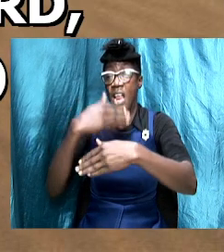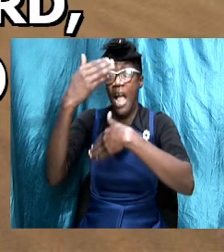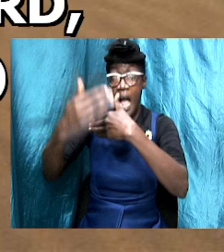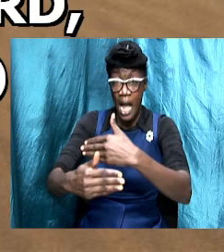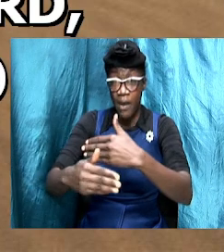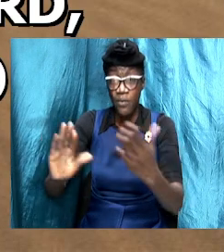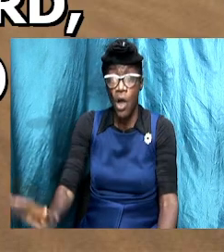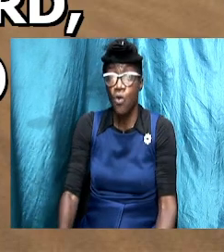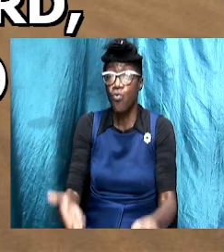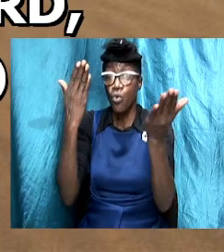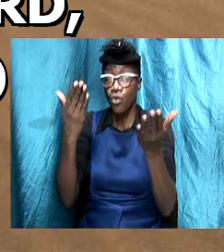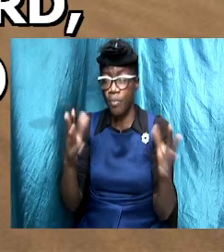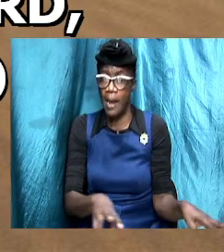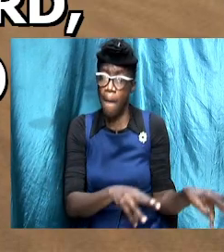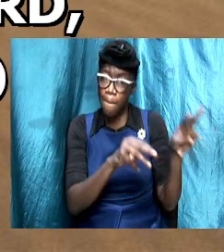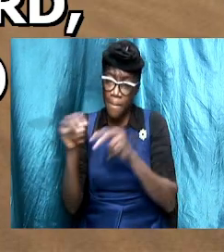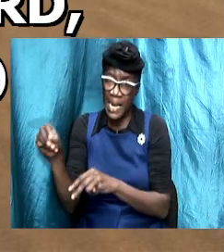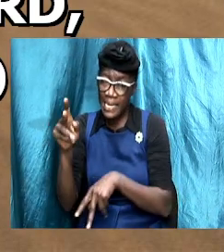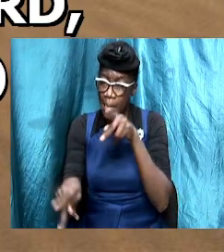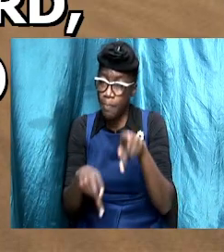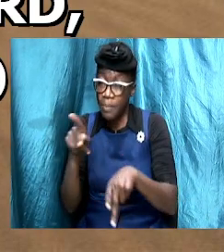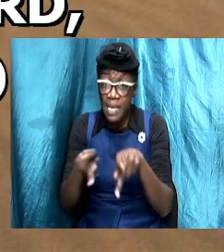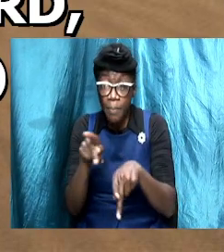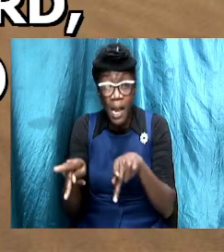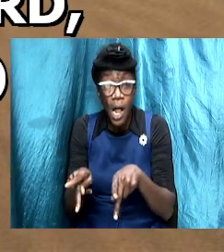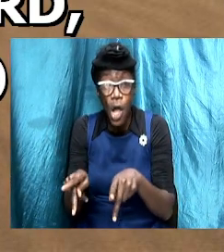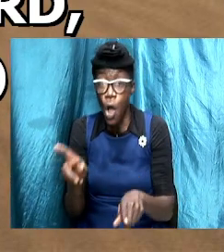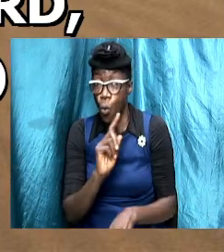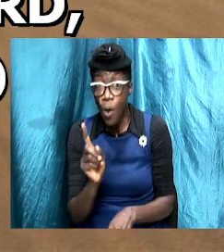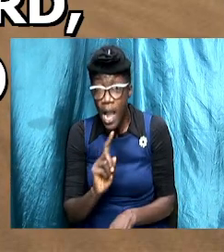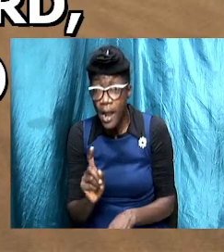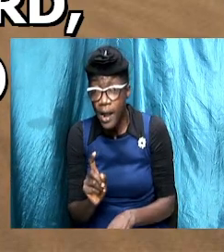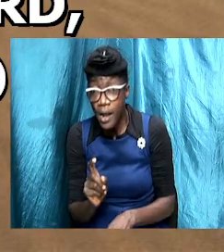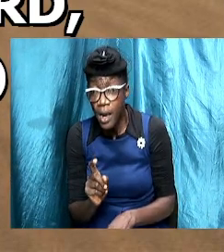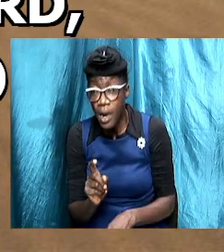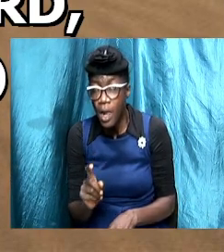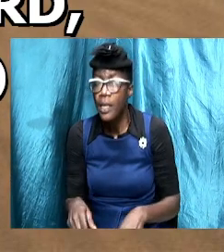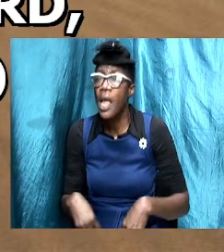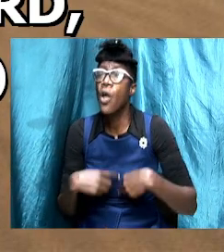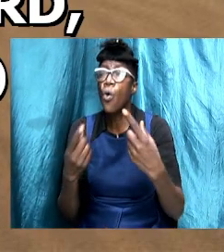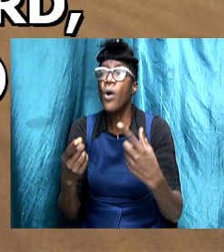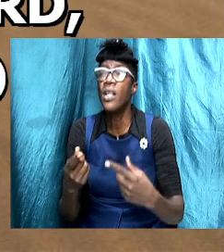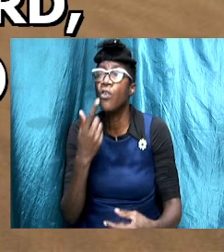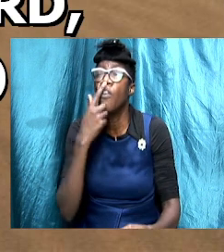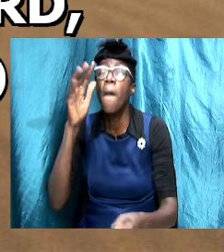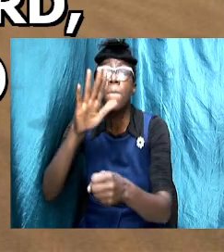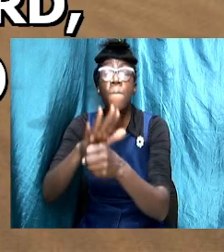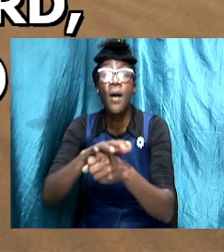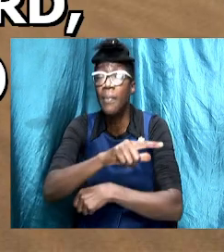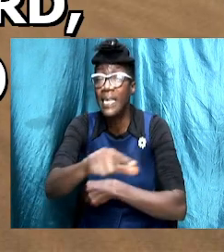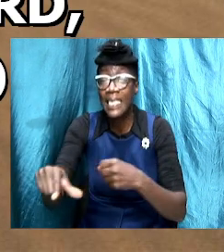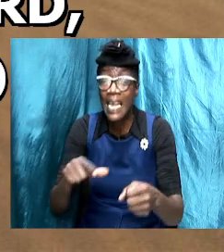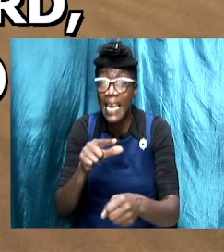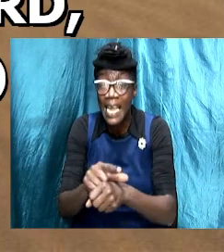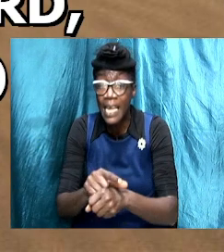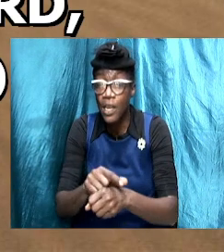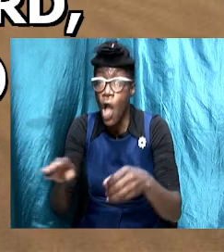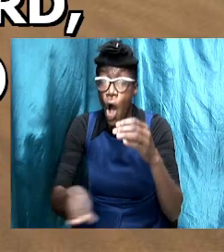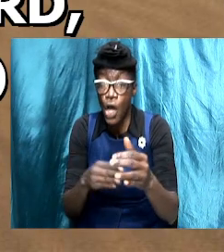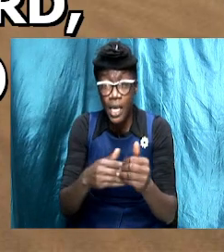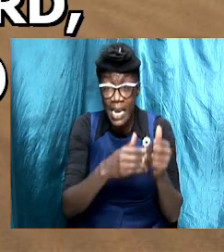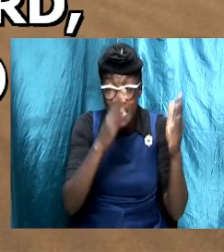people became a mighty people. Amen. To the point that when they went into the promised land under the leadership of